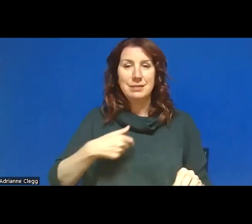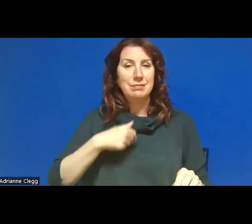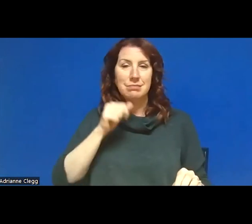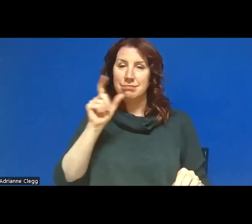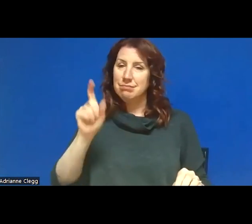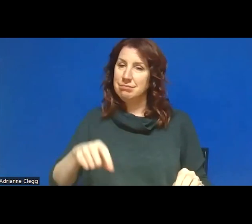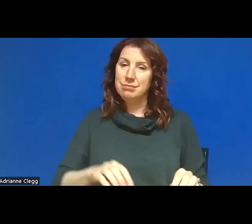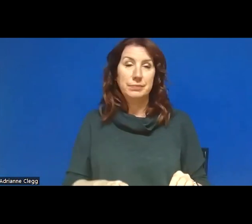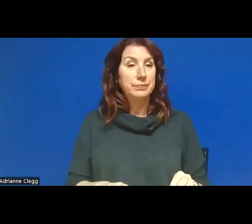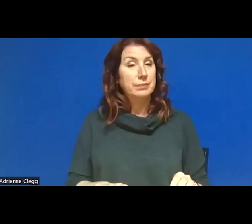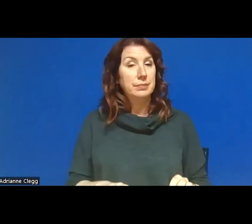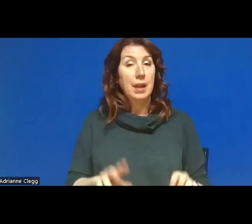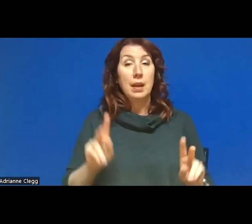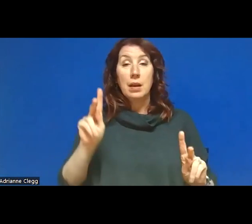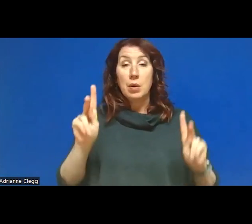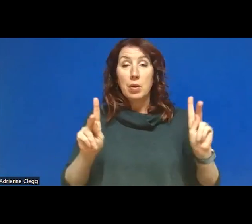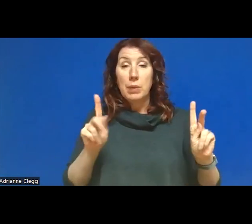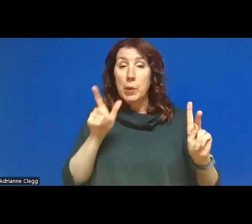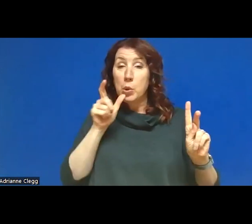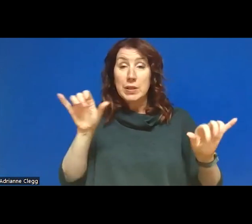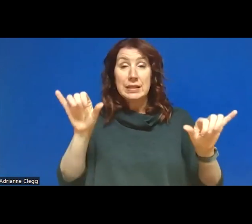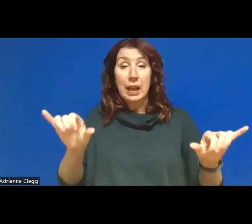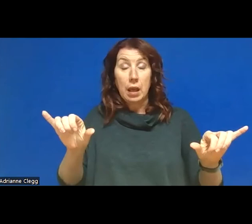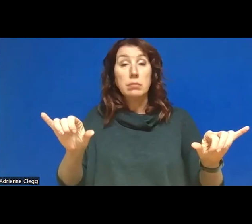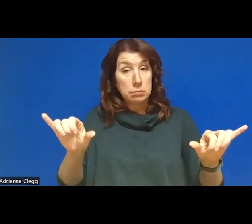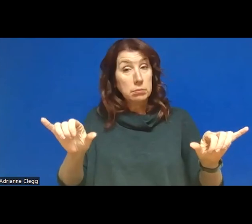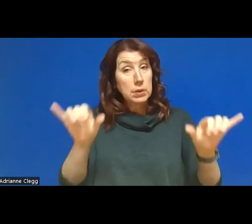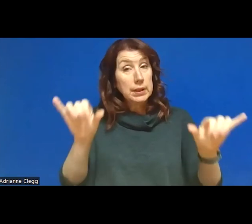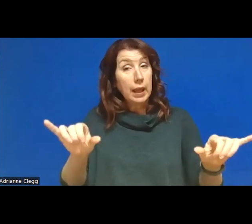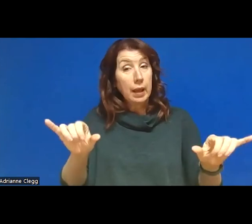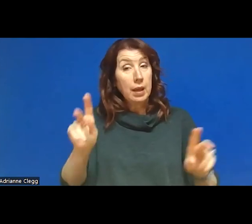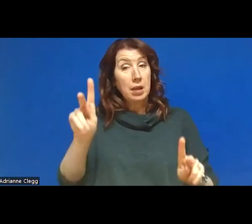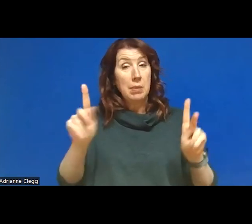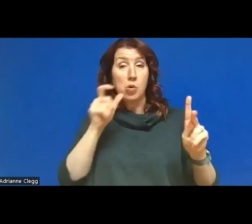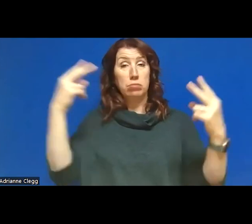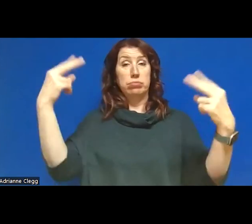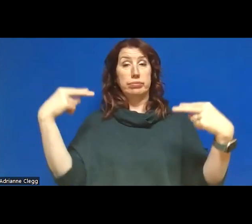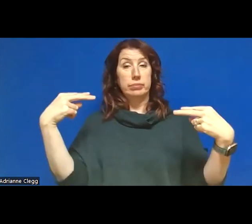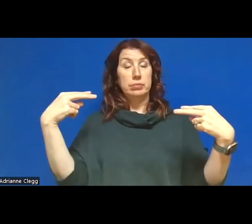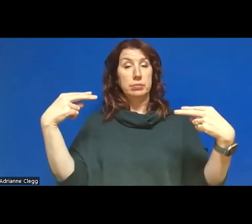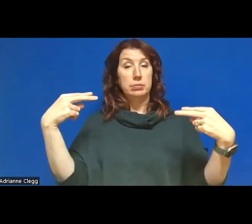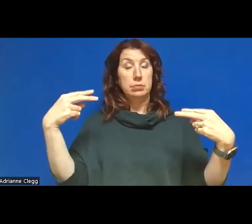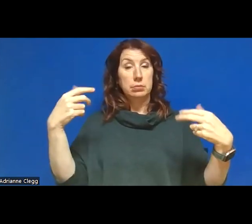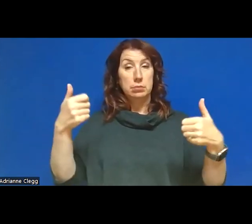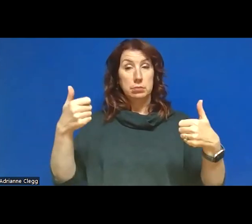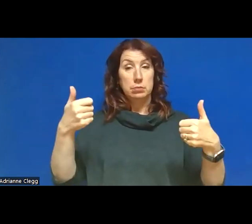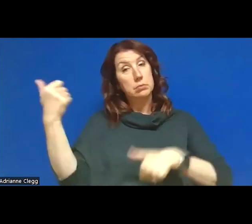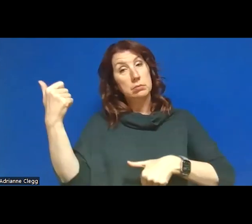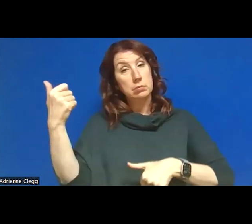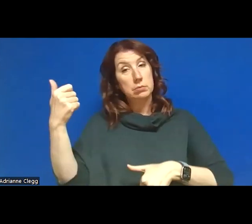Because the people who will stay, will stay. The people who will think of me as other can go.